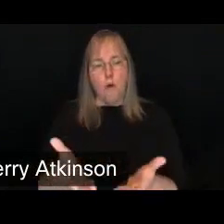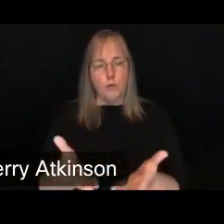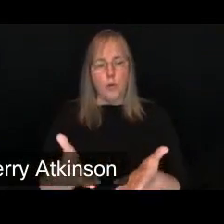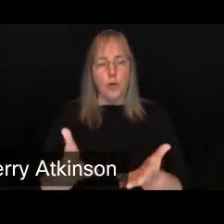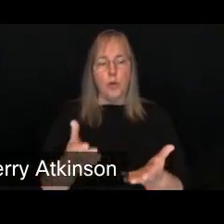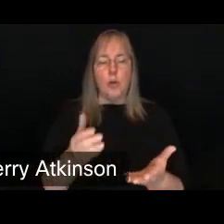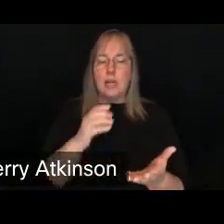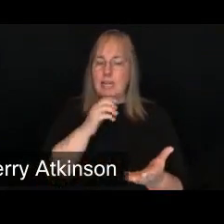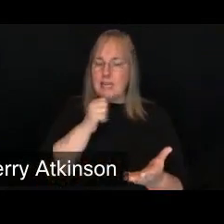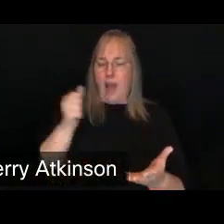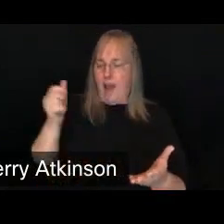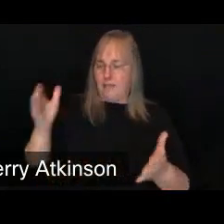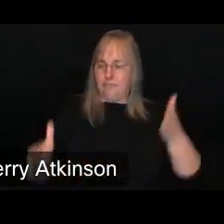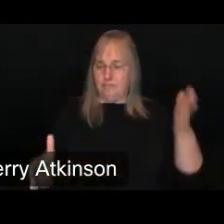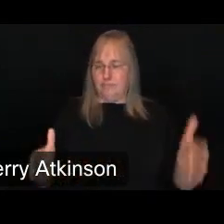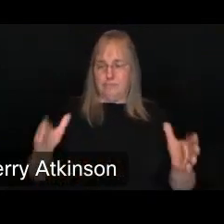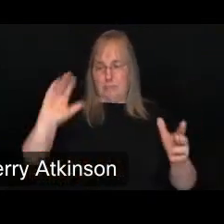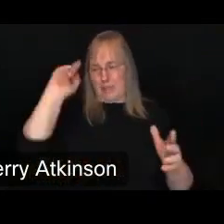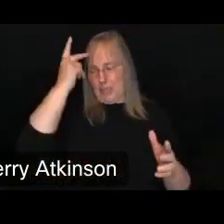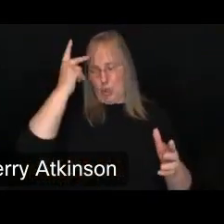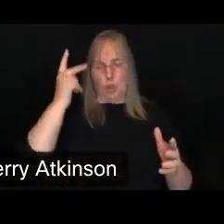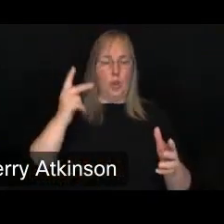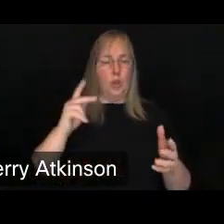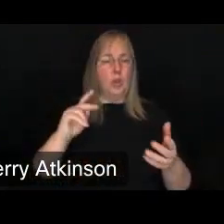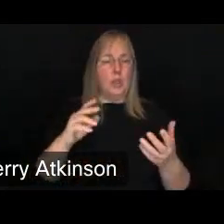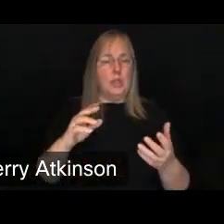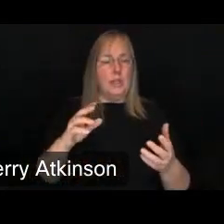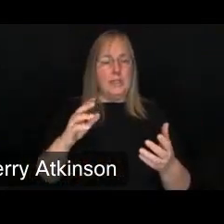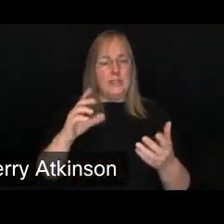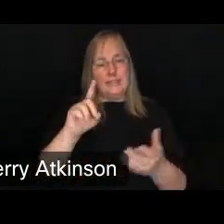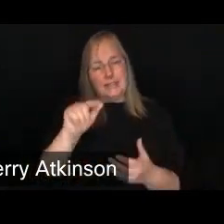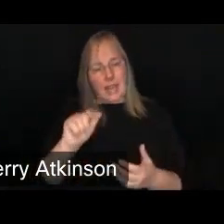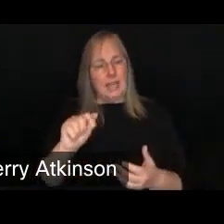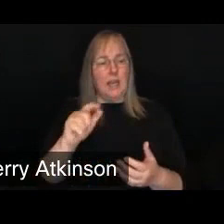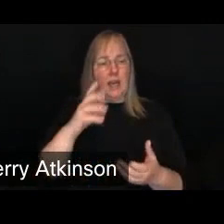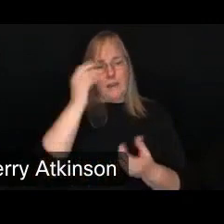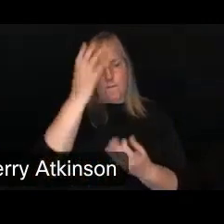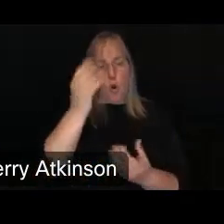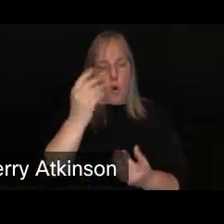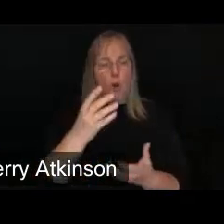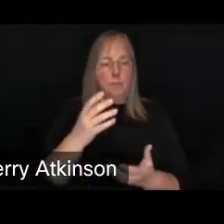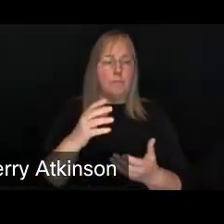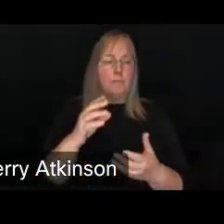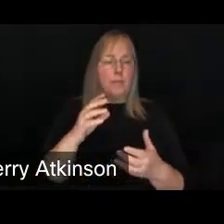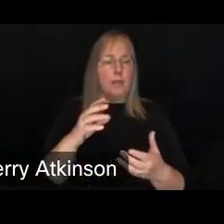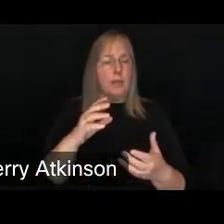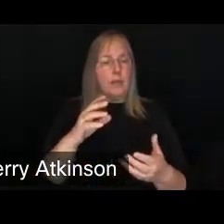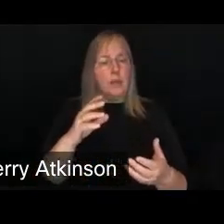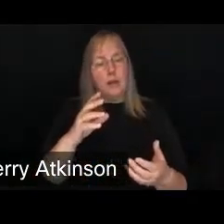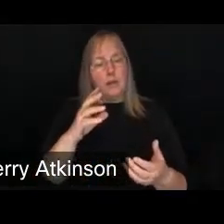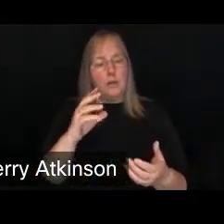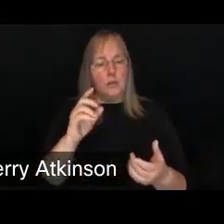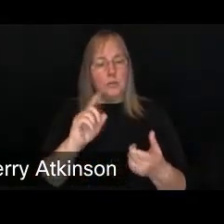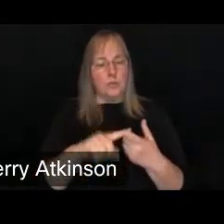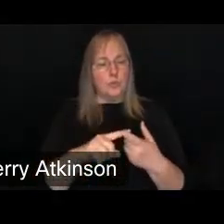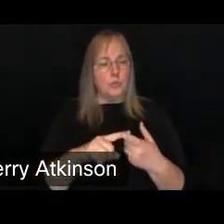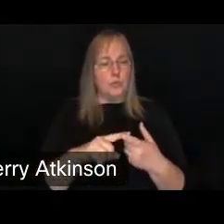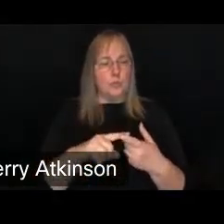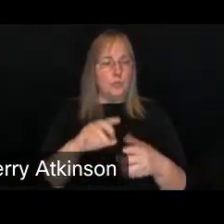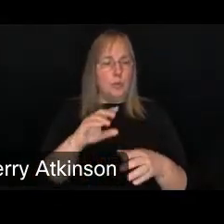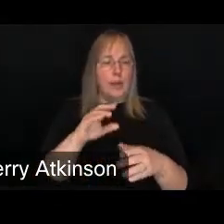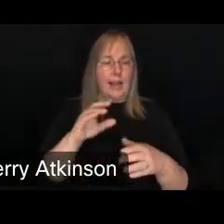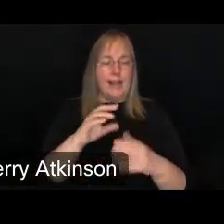nonpartisan and data-informed discussion and provide advice to county executive for both budget and debt affordability. We have